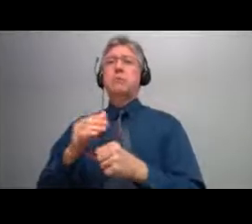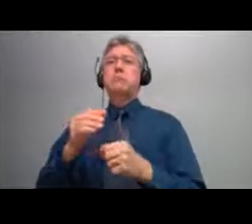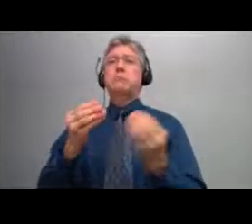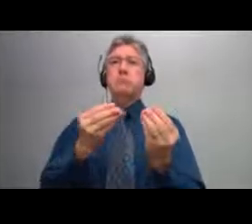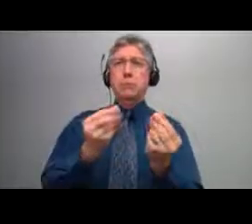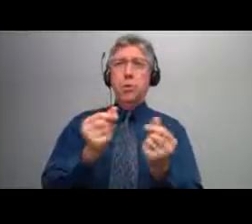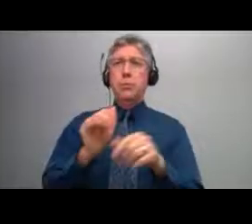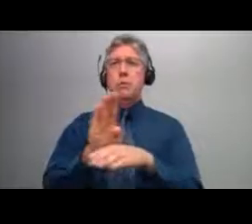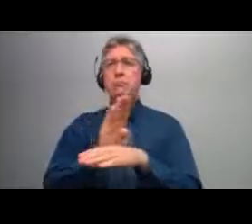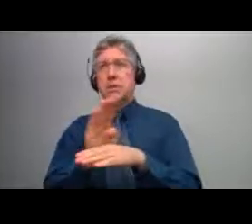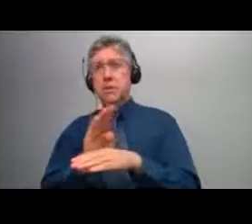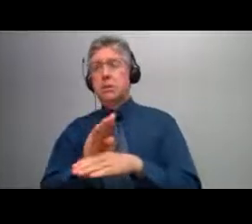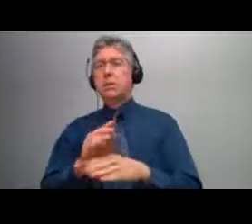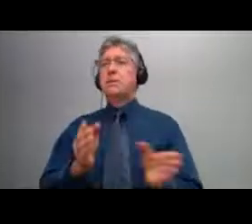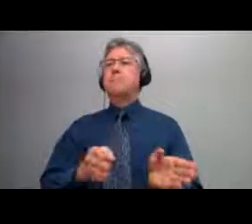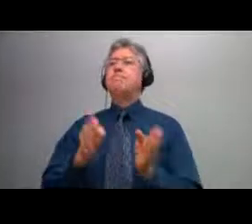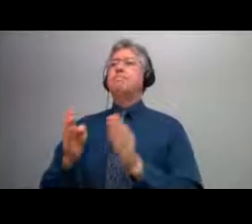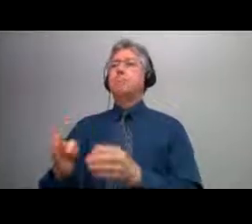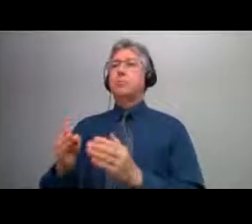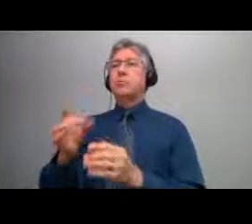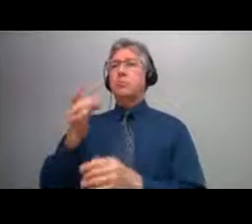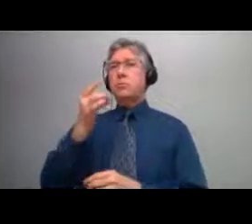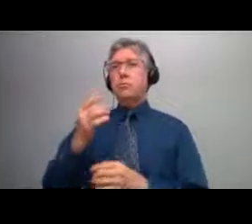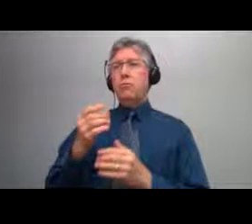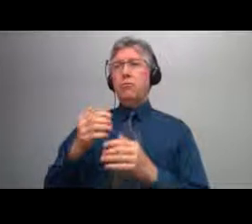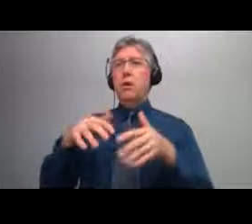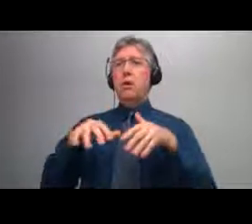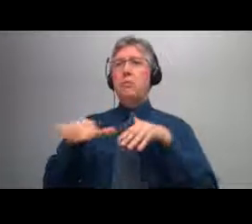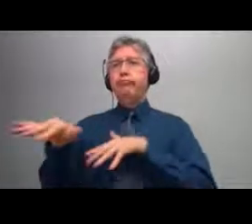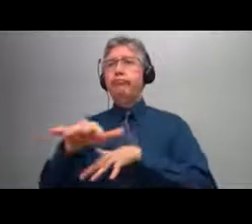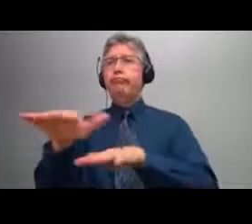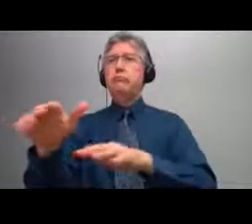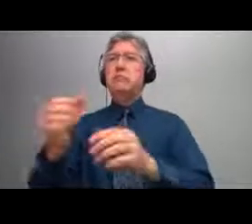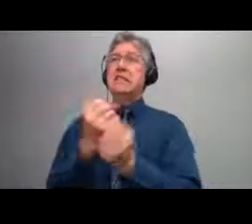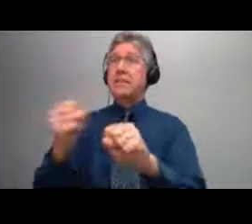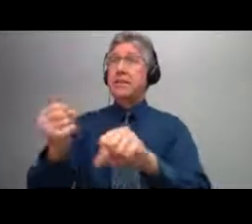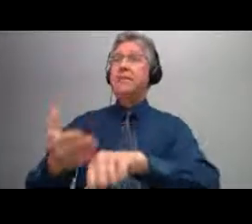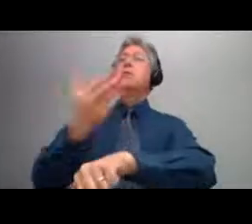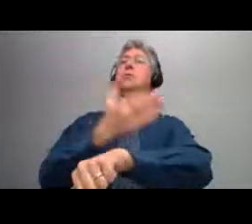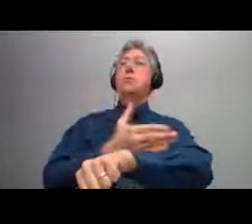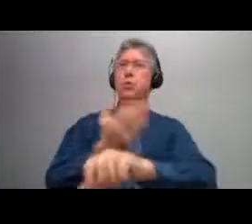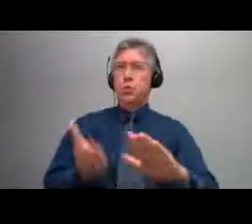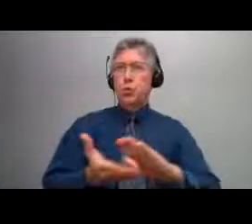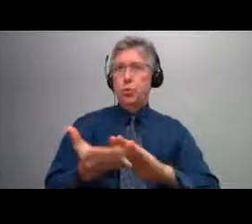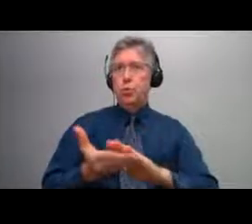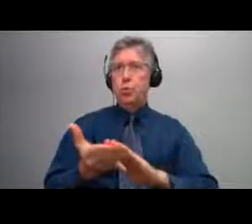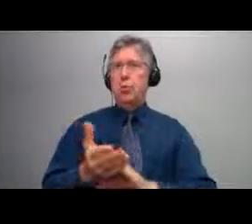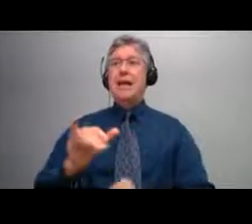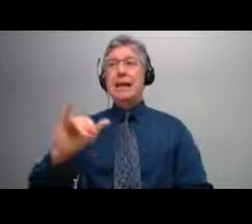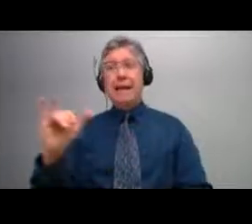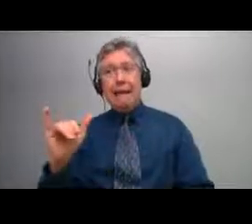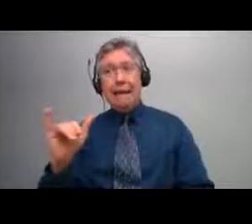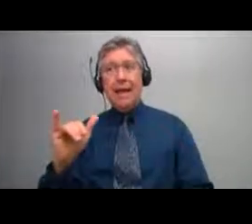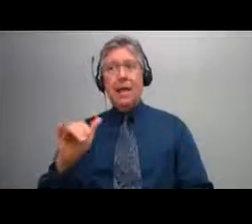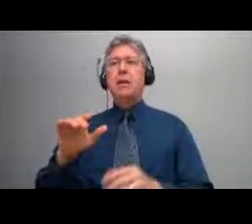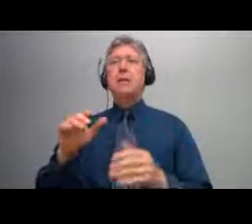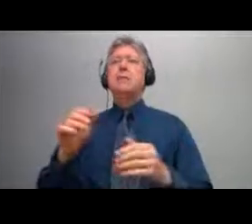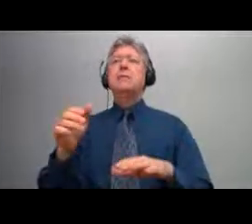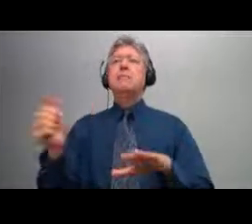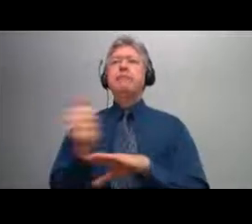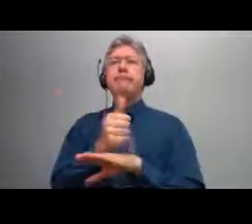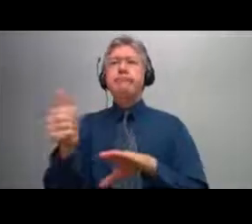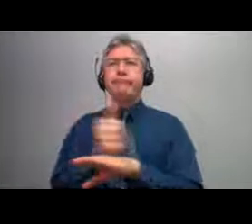safety, enhance the overall transportation network connectivity in the Springfield area, and also provide access control